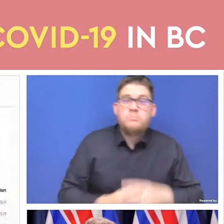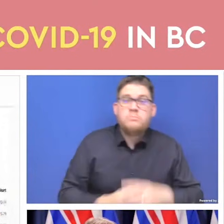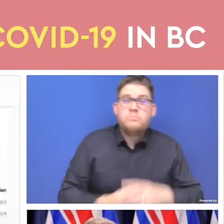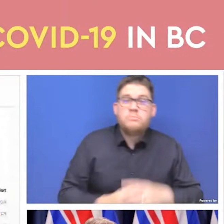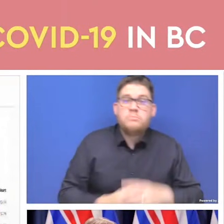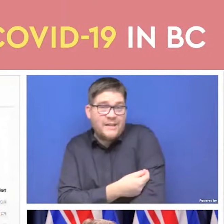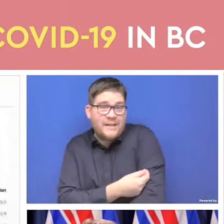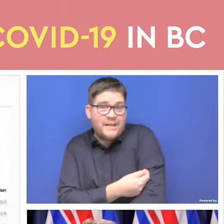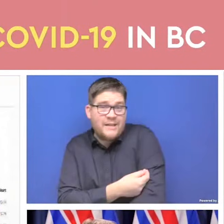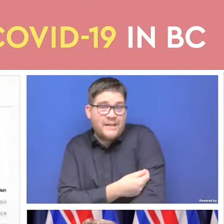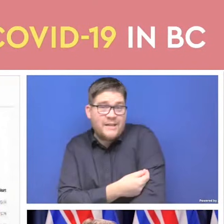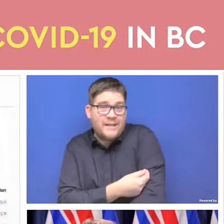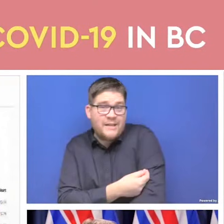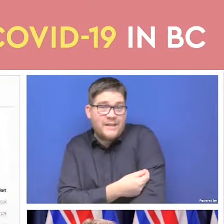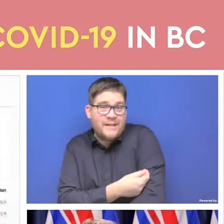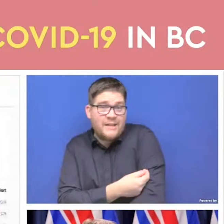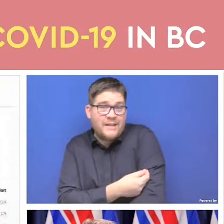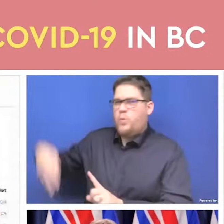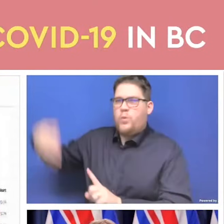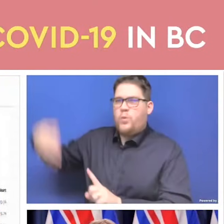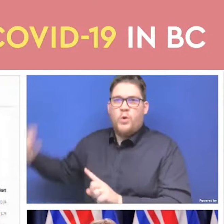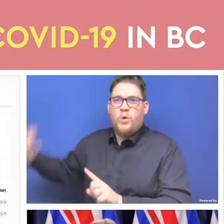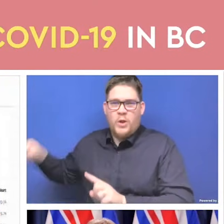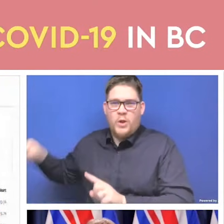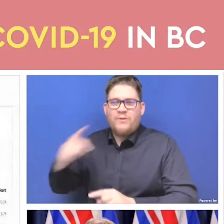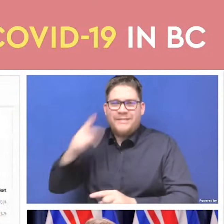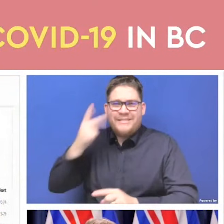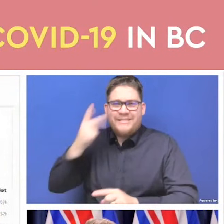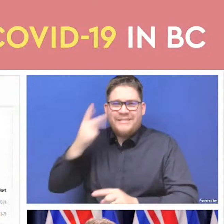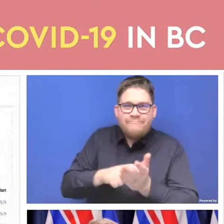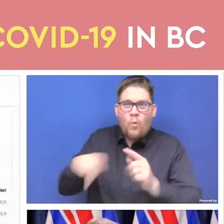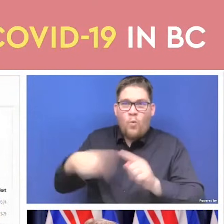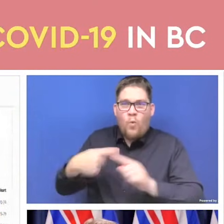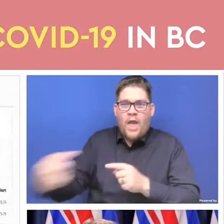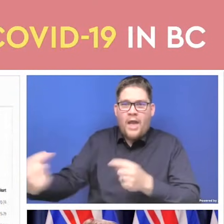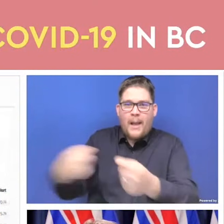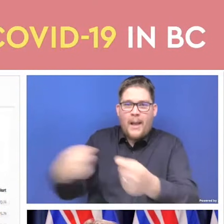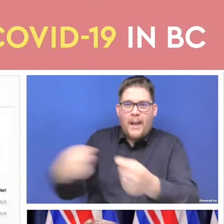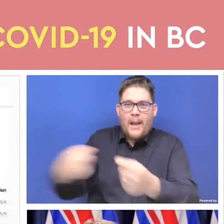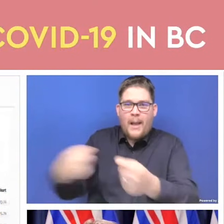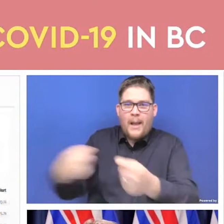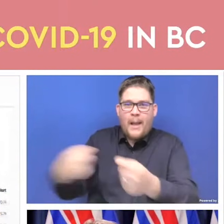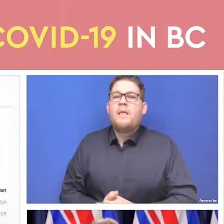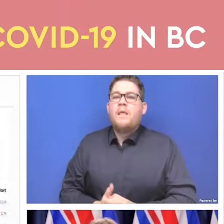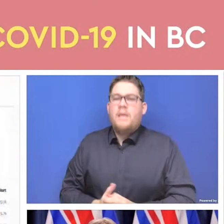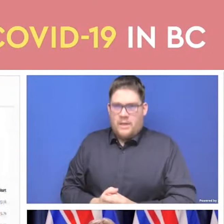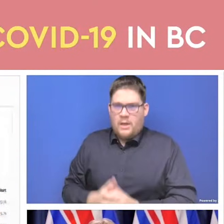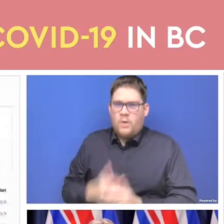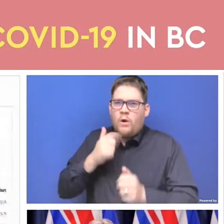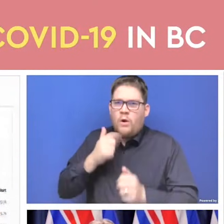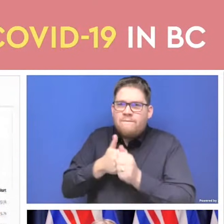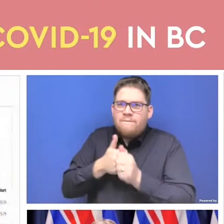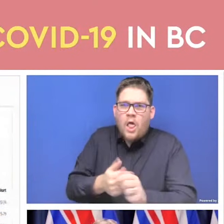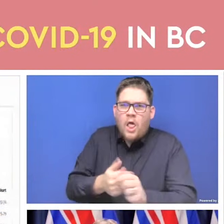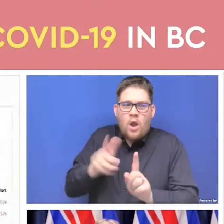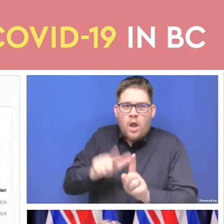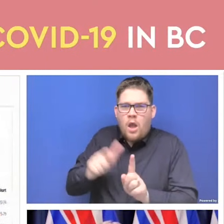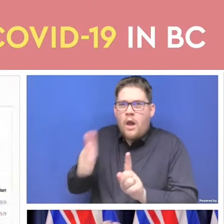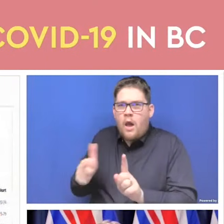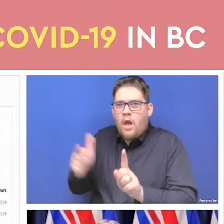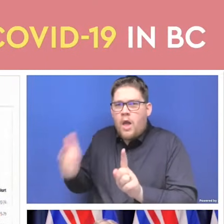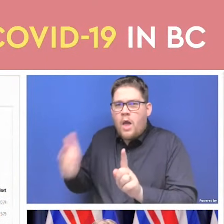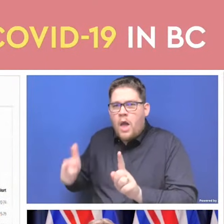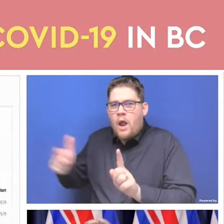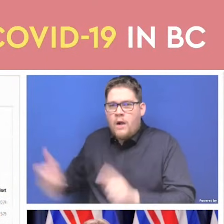vaccine in a timely way, we're going to smooth this curve out, and we're going to bring some people forward and give them an invite,